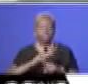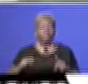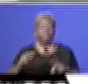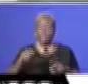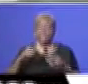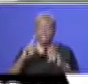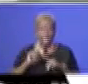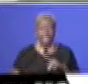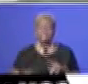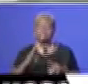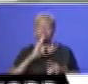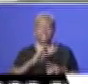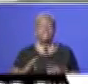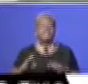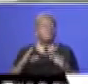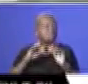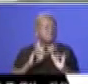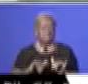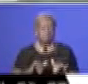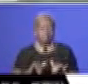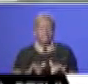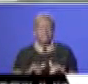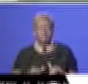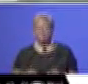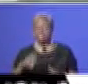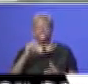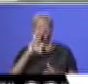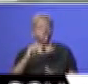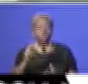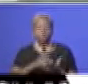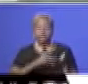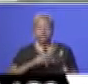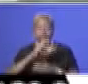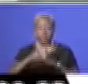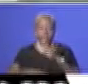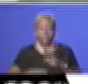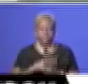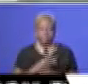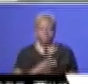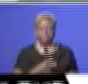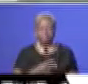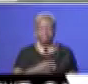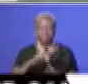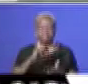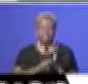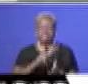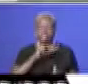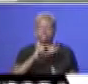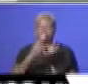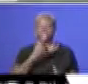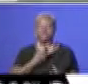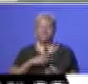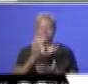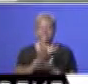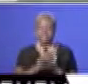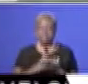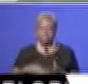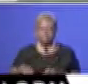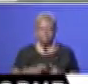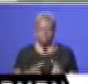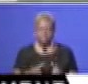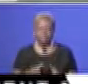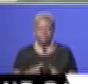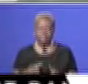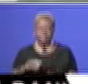complacent, because there is no part of the world that has not swallowed in some way the idea of